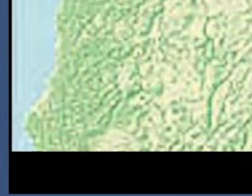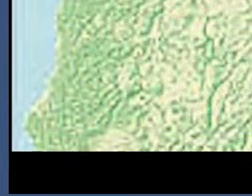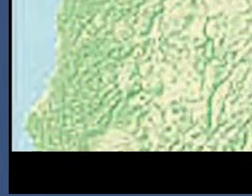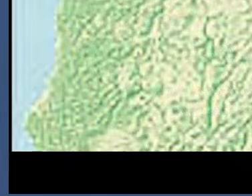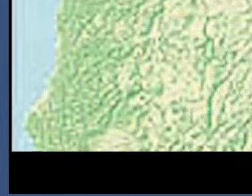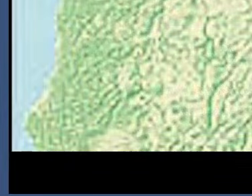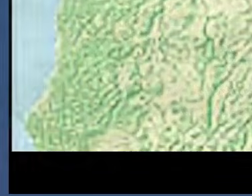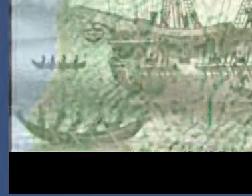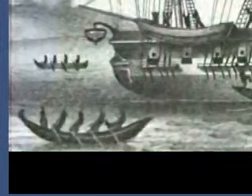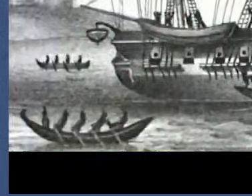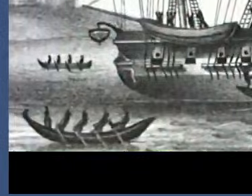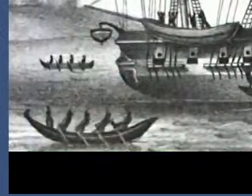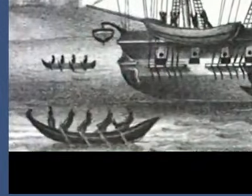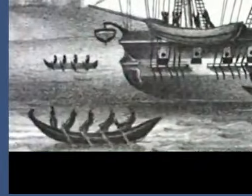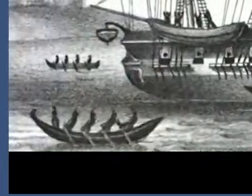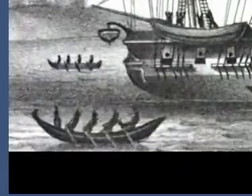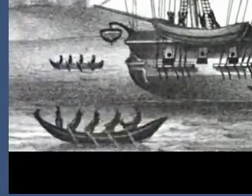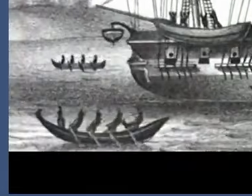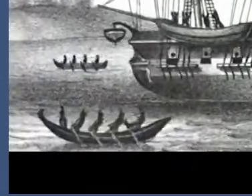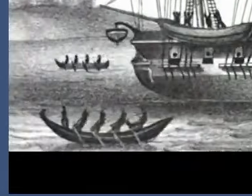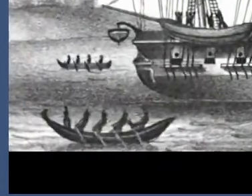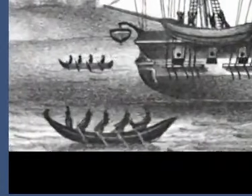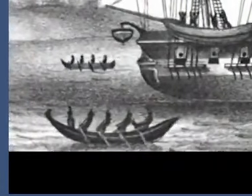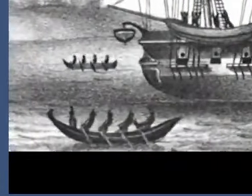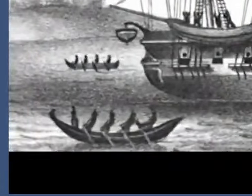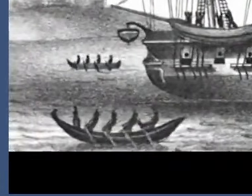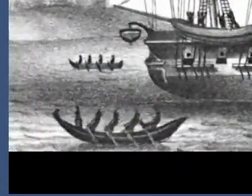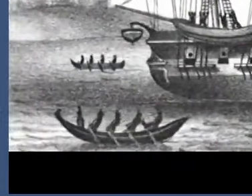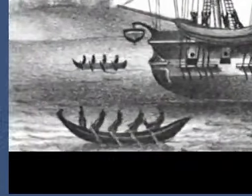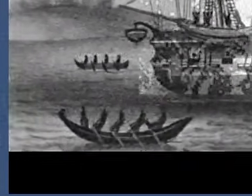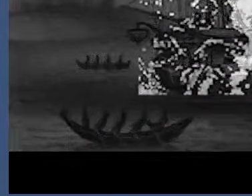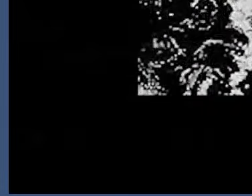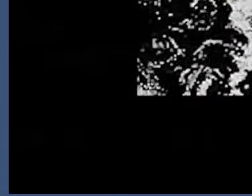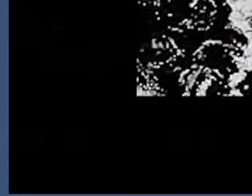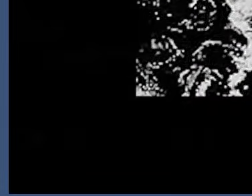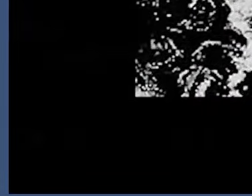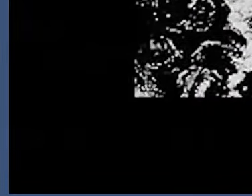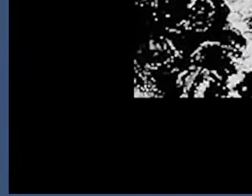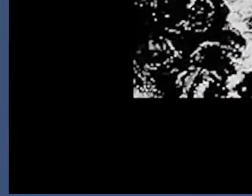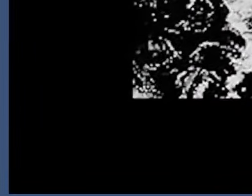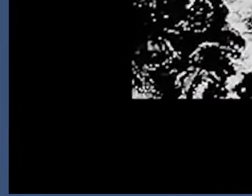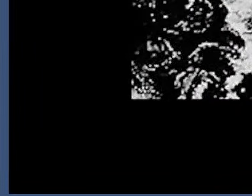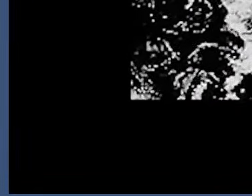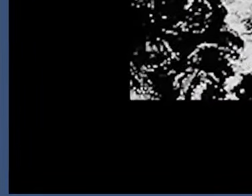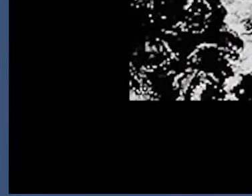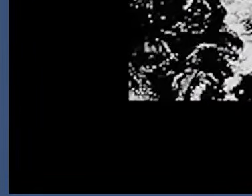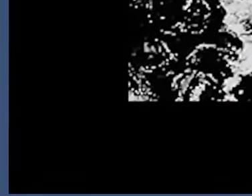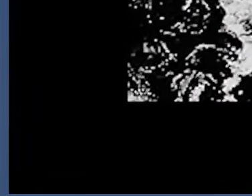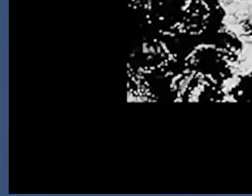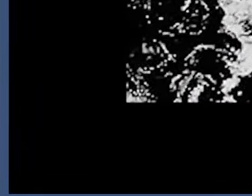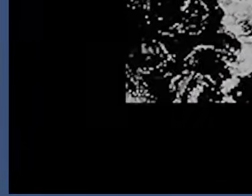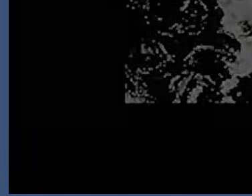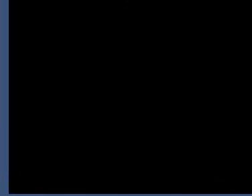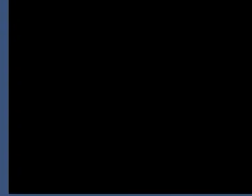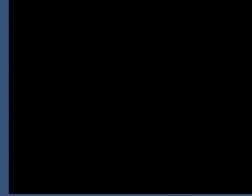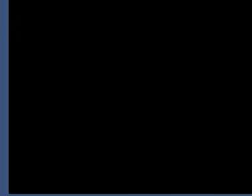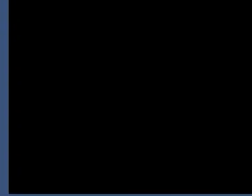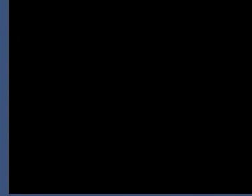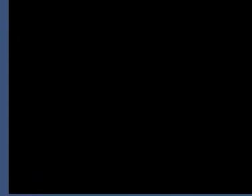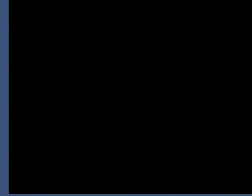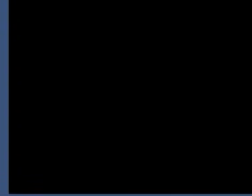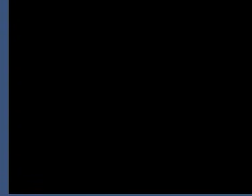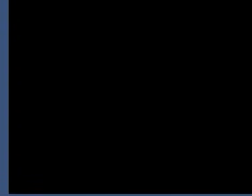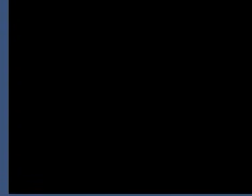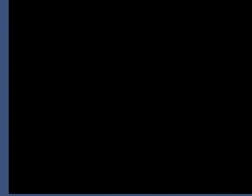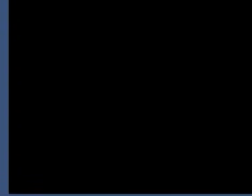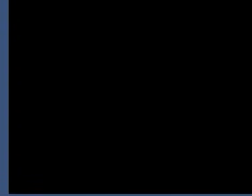tremendous difficulties. He sent a ship around Cape Horn. They had tremendous difficulties. He did